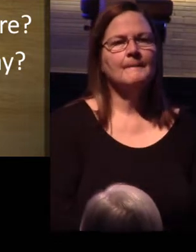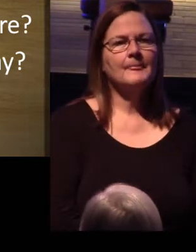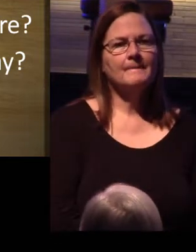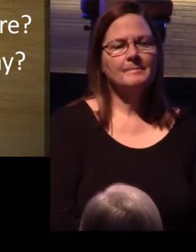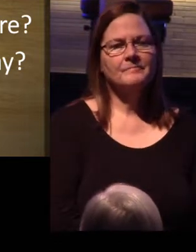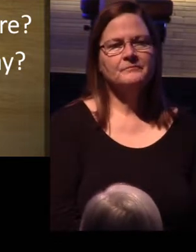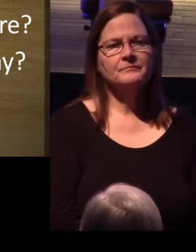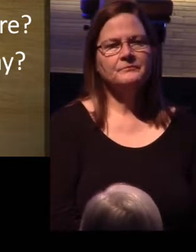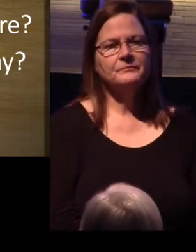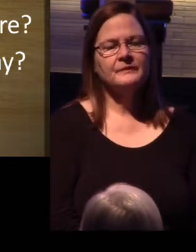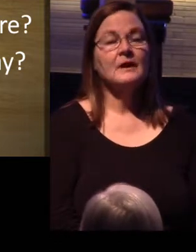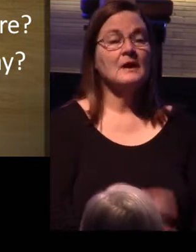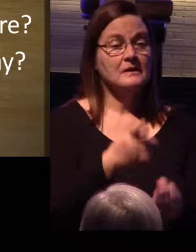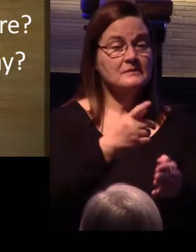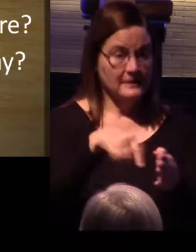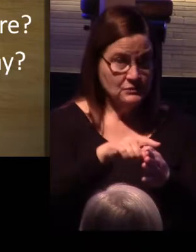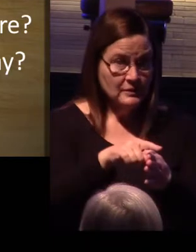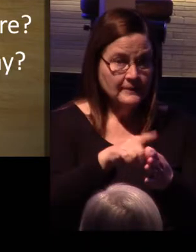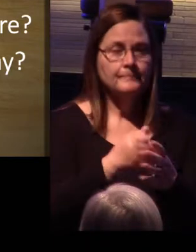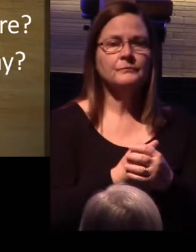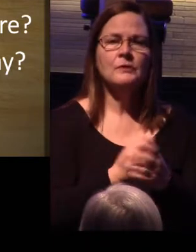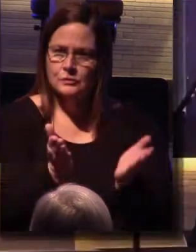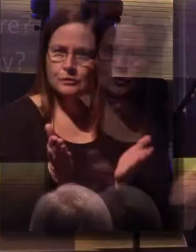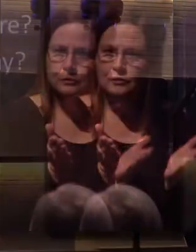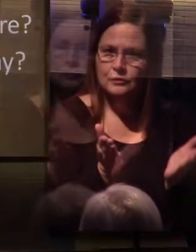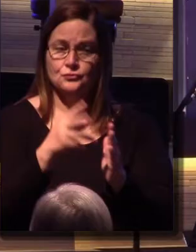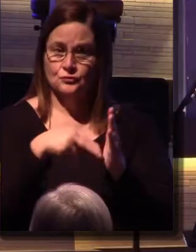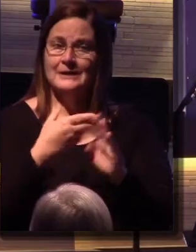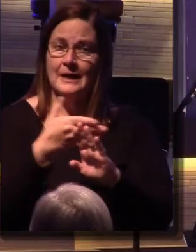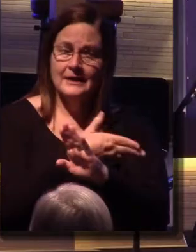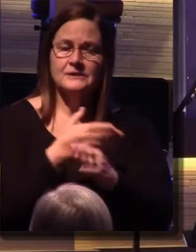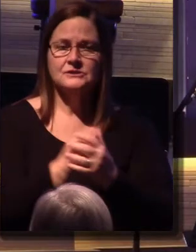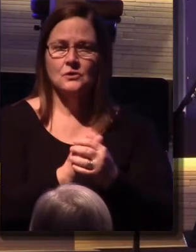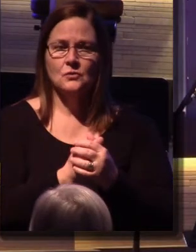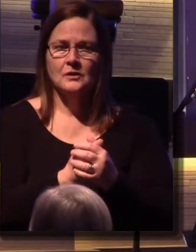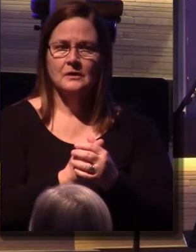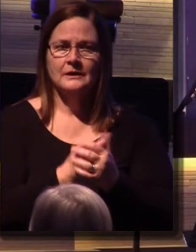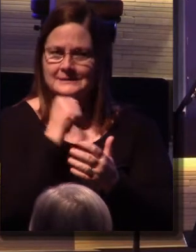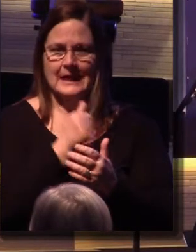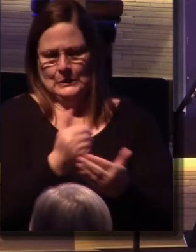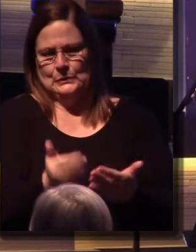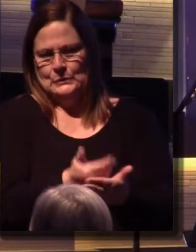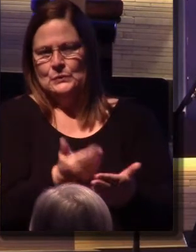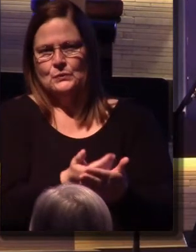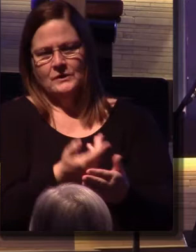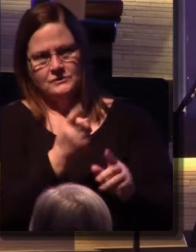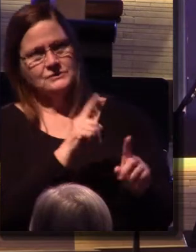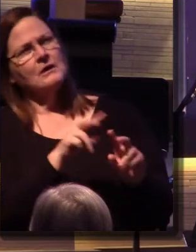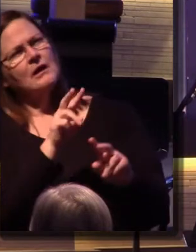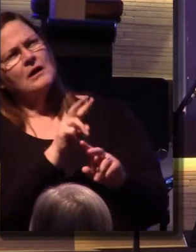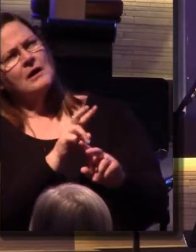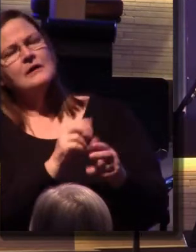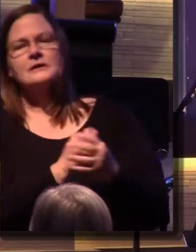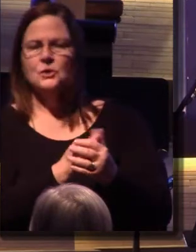life. And then, of course, next week, we always encourage you to be reading ahead so that the text is not brand new to you when you get here on